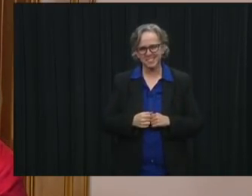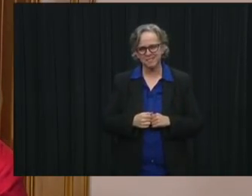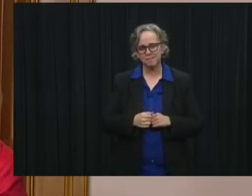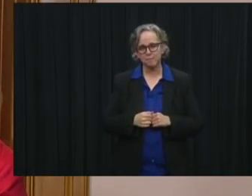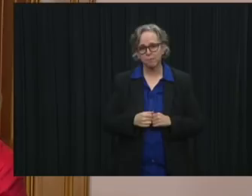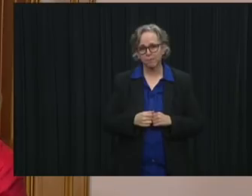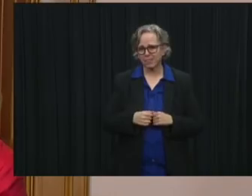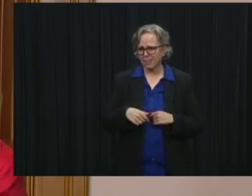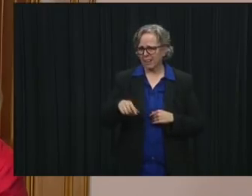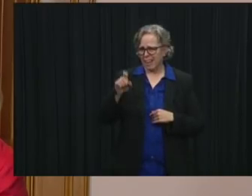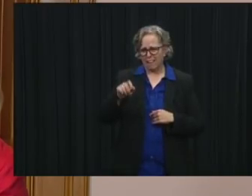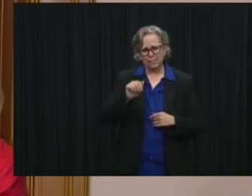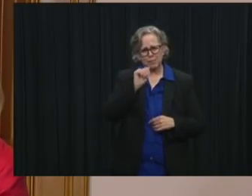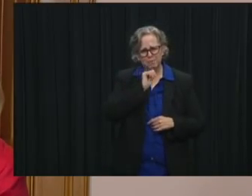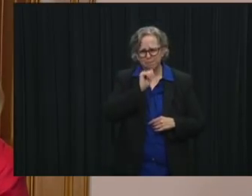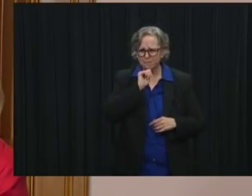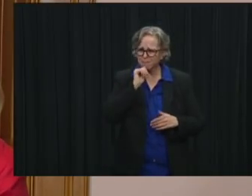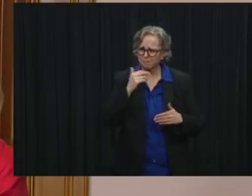through this.